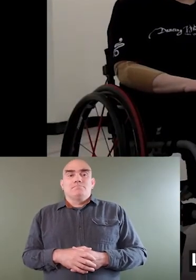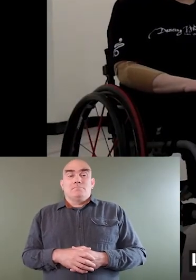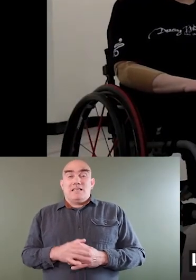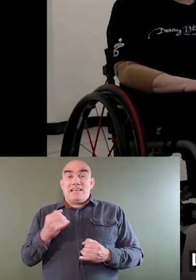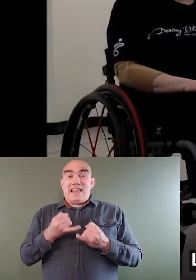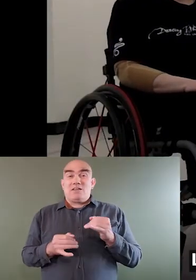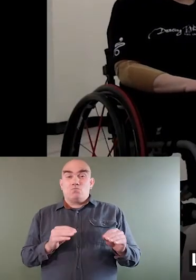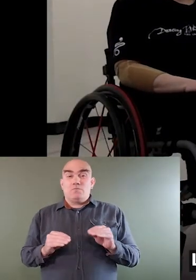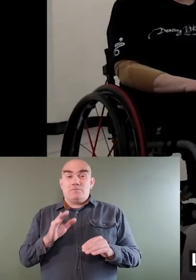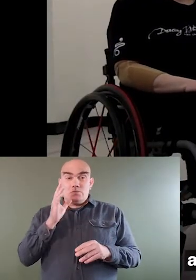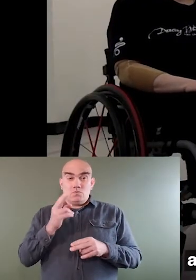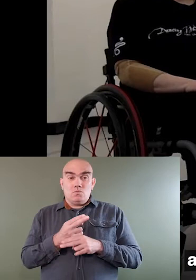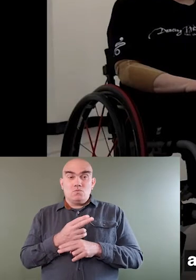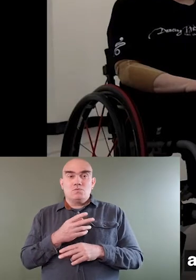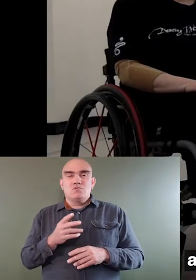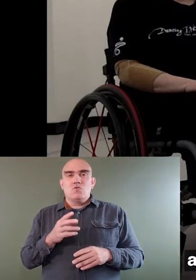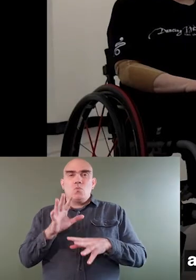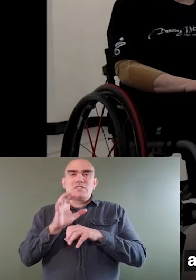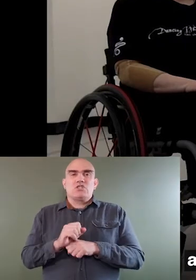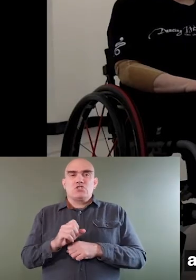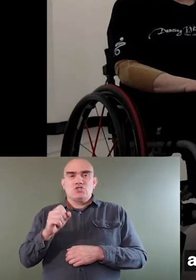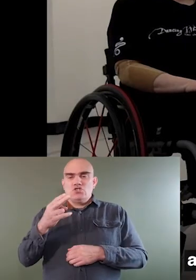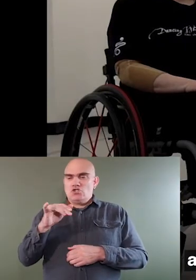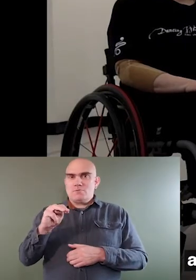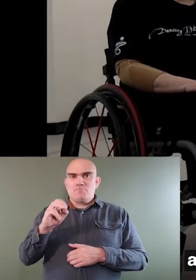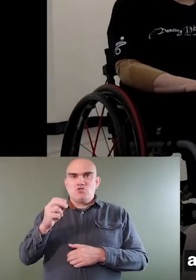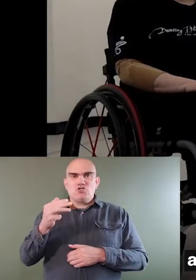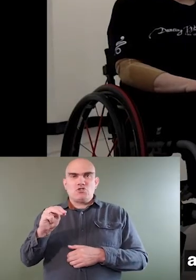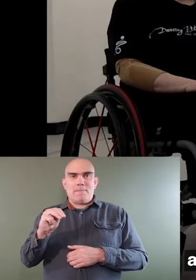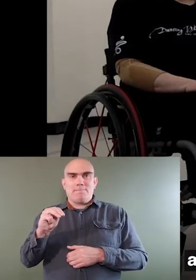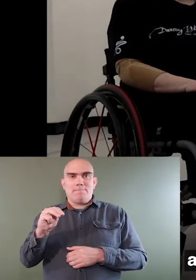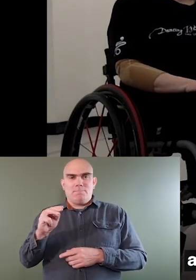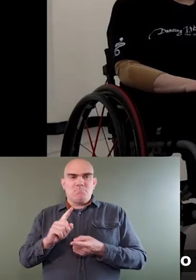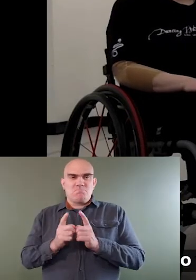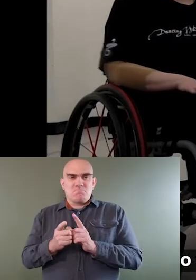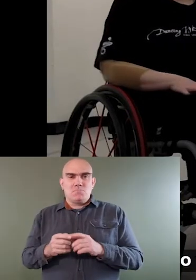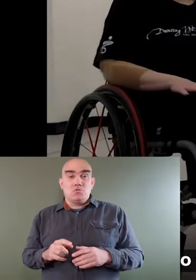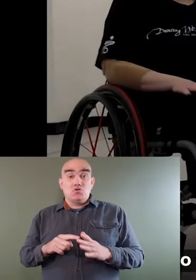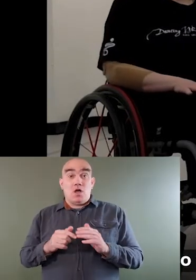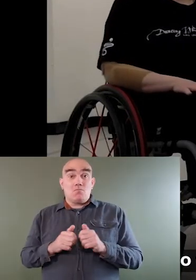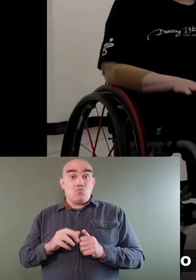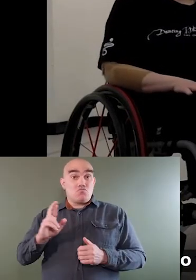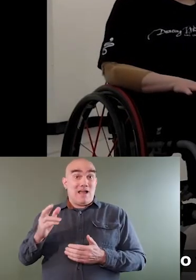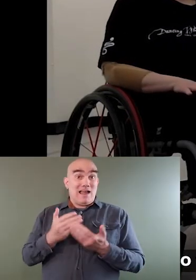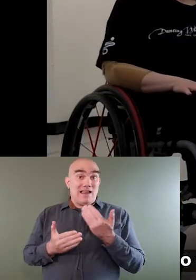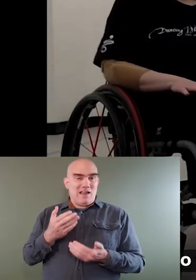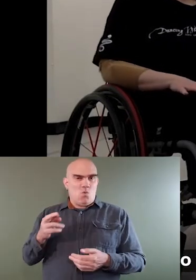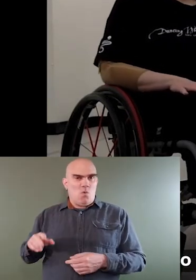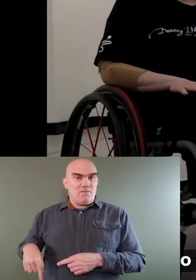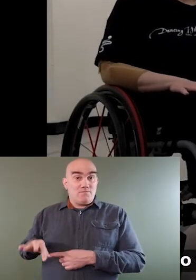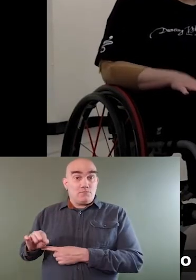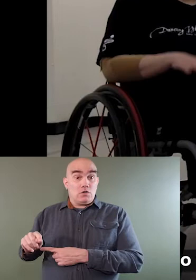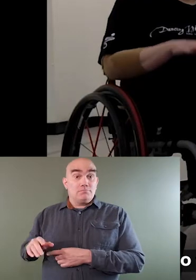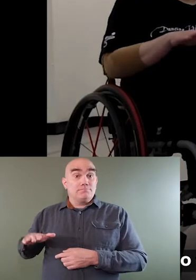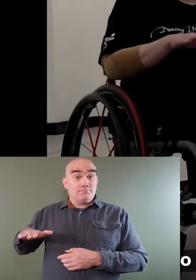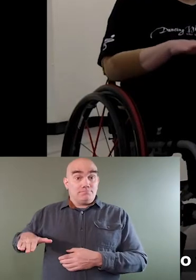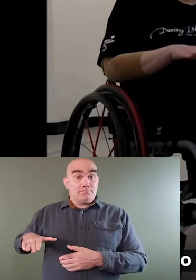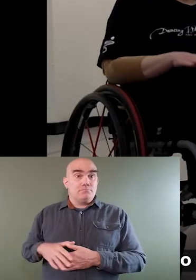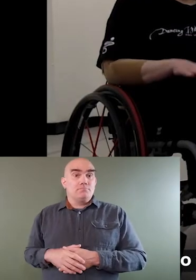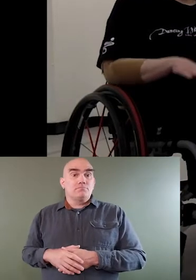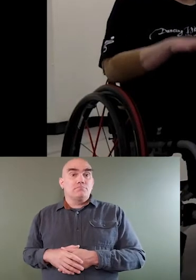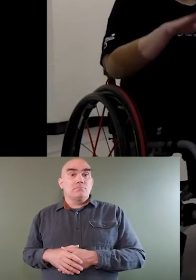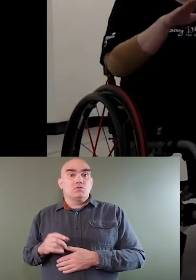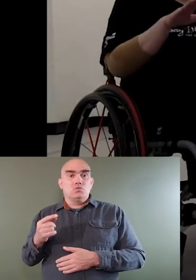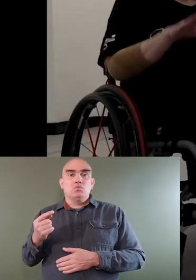Last movement we're going to use a traditional shim sham, translated. So, we'll start with our right hand, or